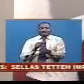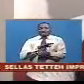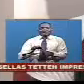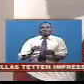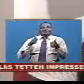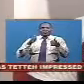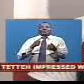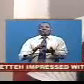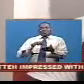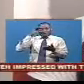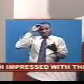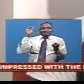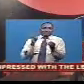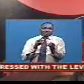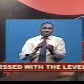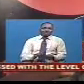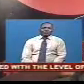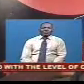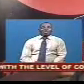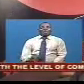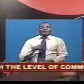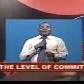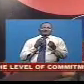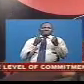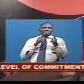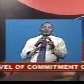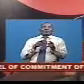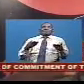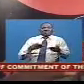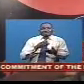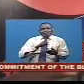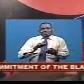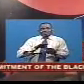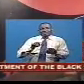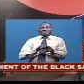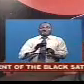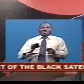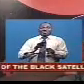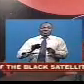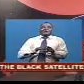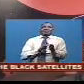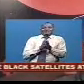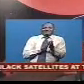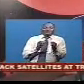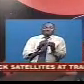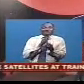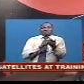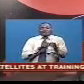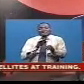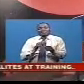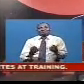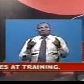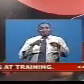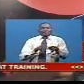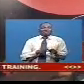matches so that they can also, you know, benefit from this. In Presec, we introduce it to the children and they are very interested. You can